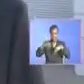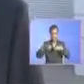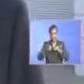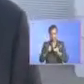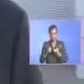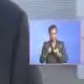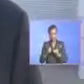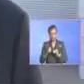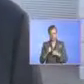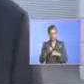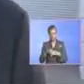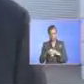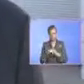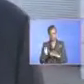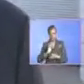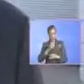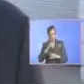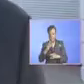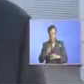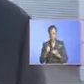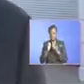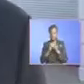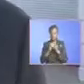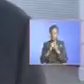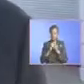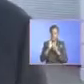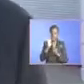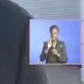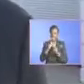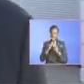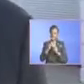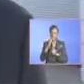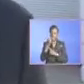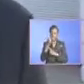one. I said, we need more. So I think it's probably going to be 8 to 10.